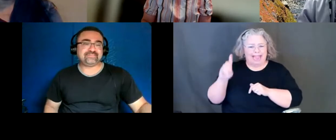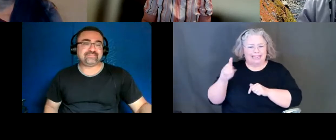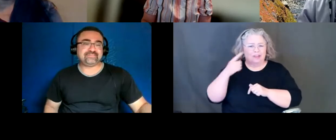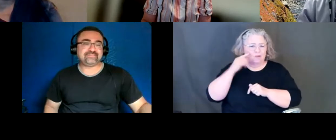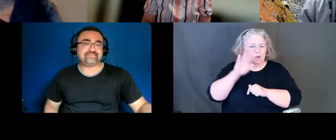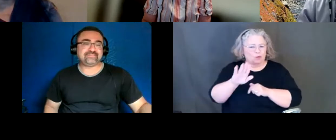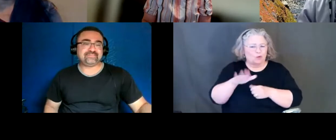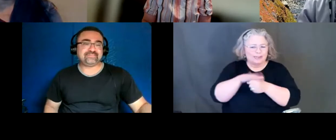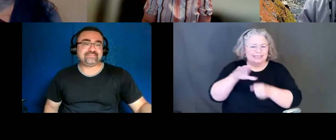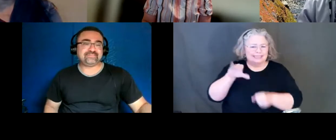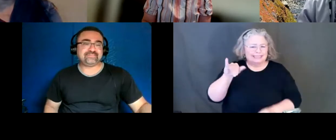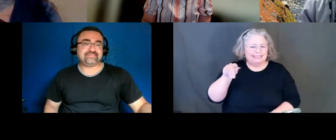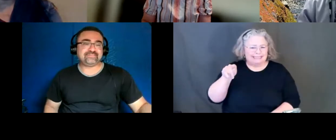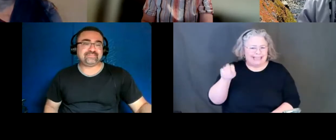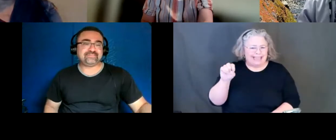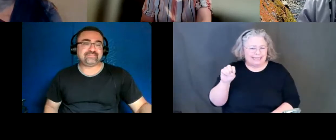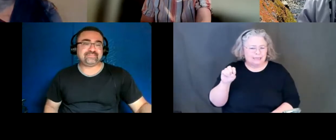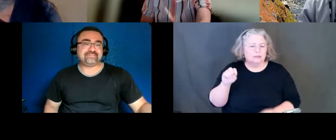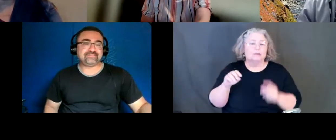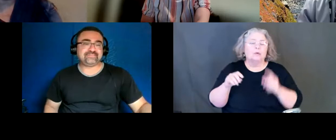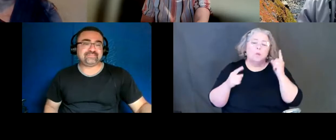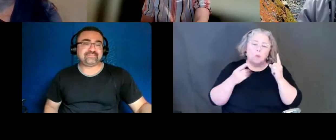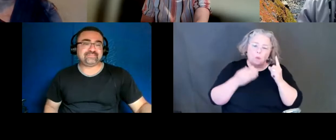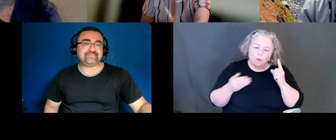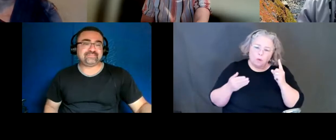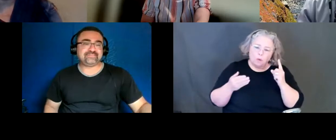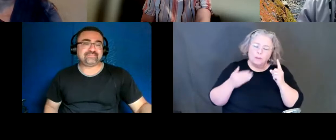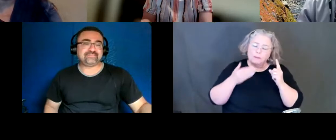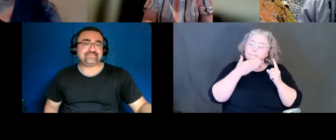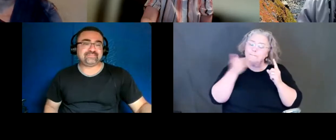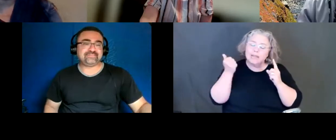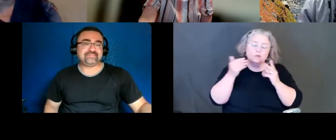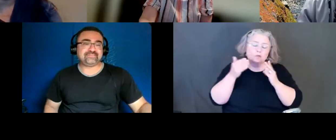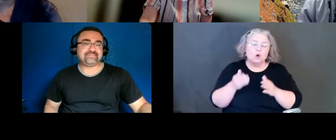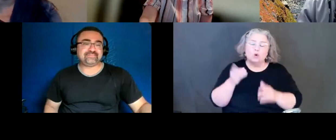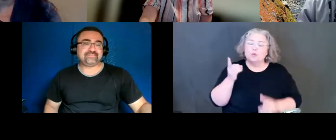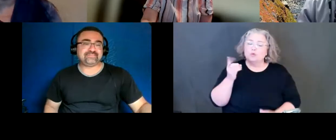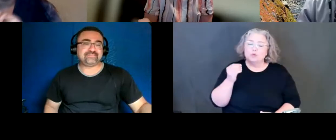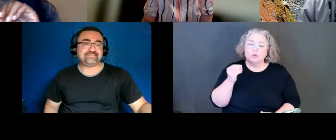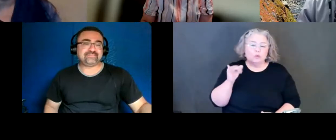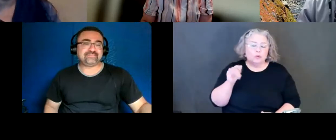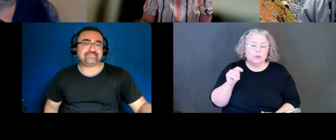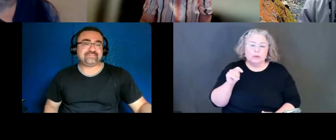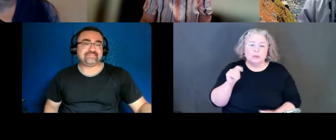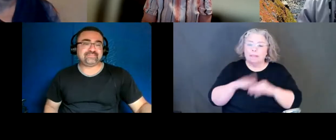So a couple of things. One is that the best way to do it, rather than travel around with your